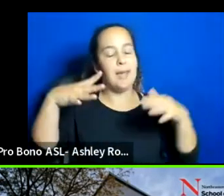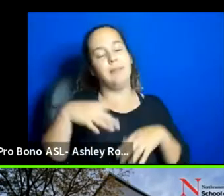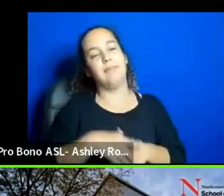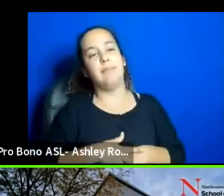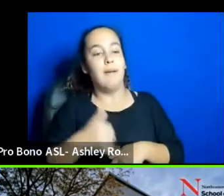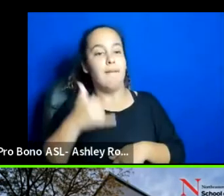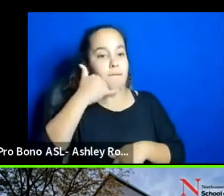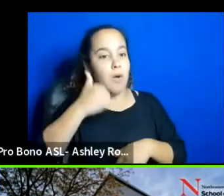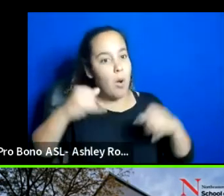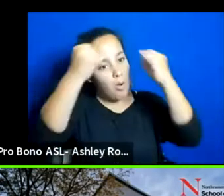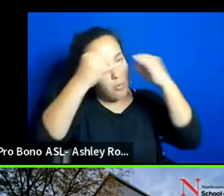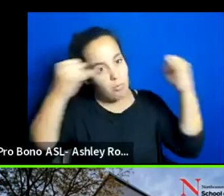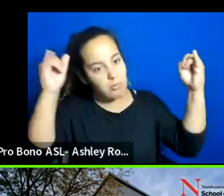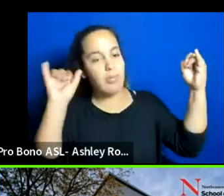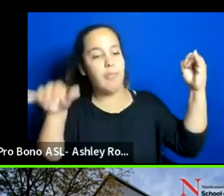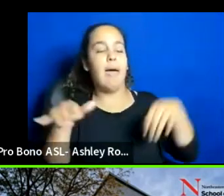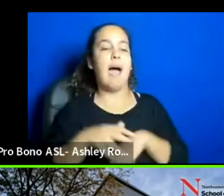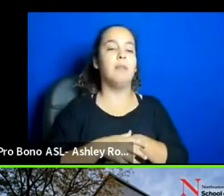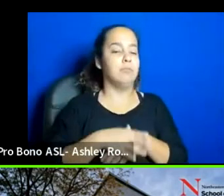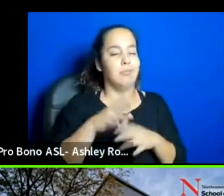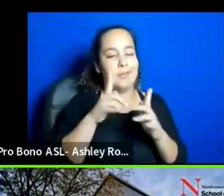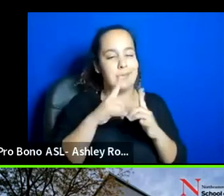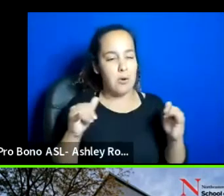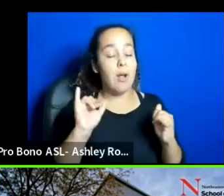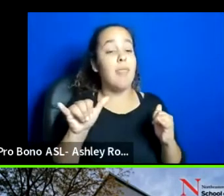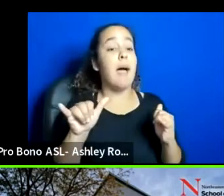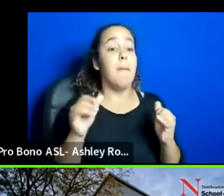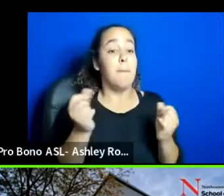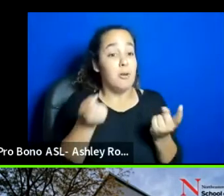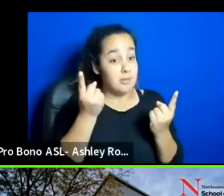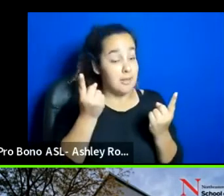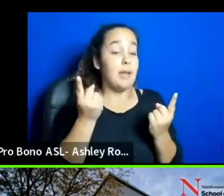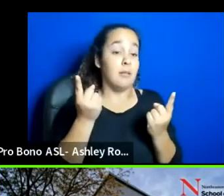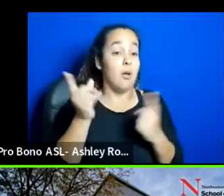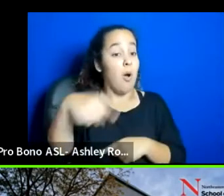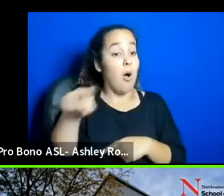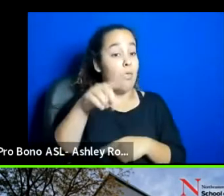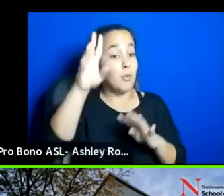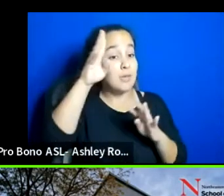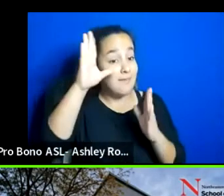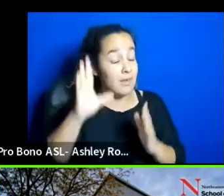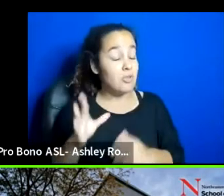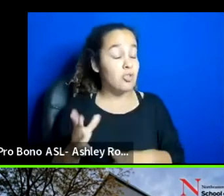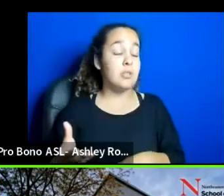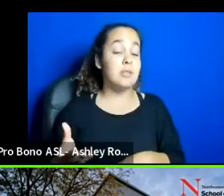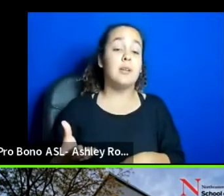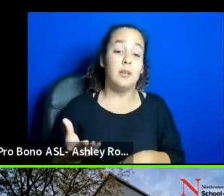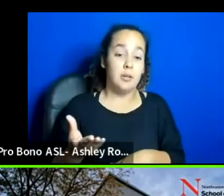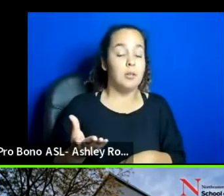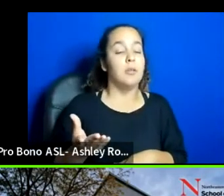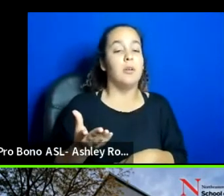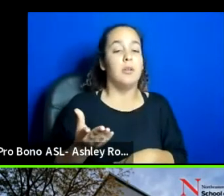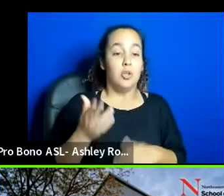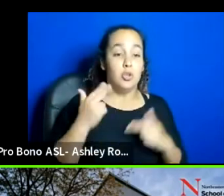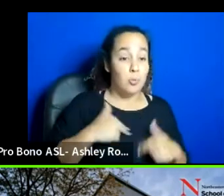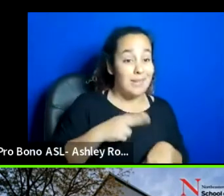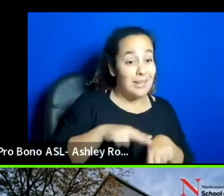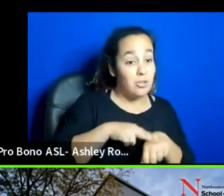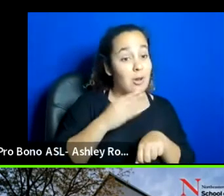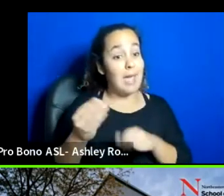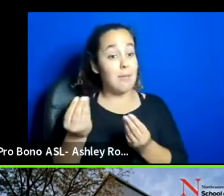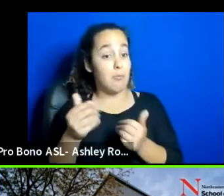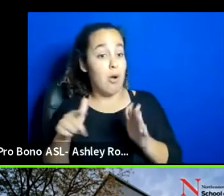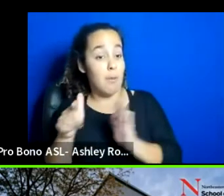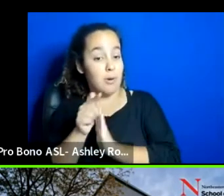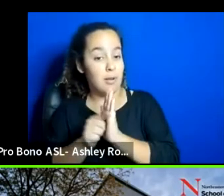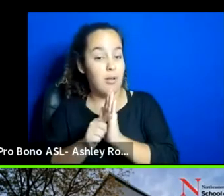another example. And for those sorts of inventions, both human nature and intellectual property law prioritize the selection